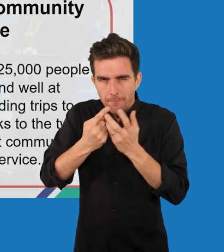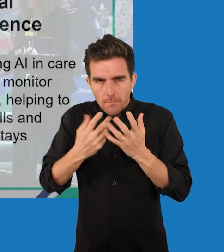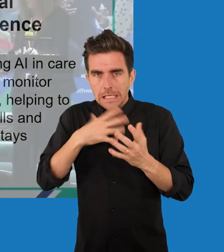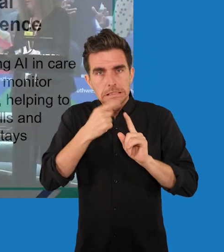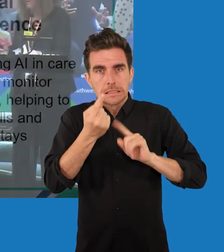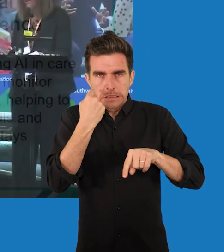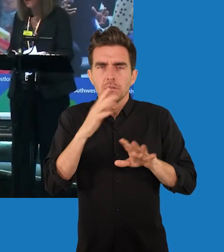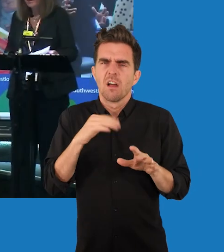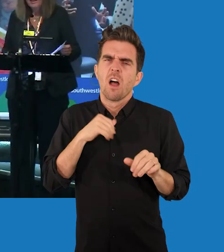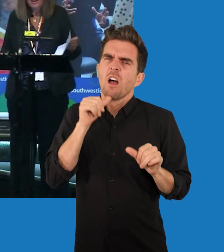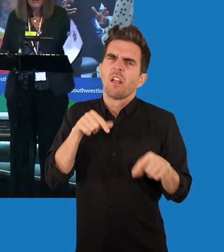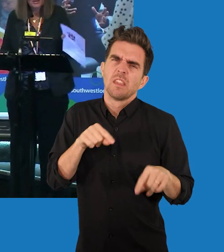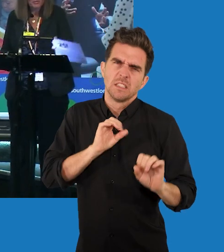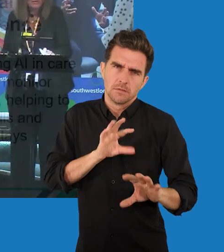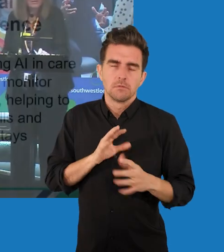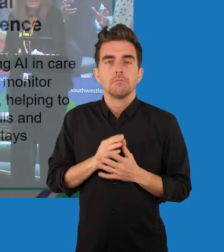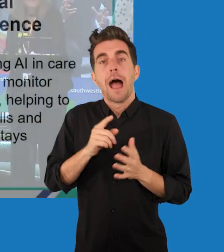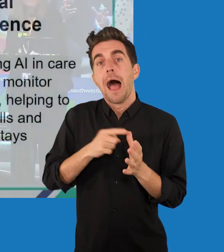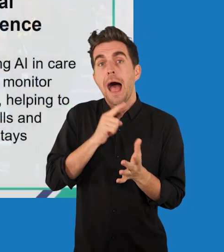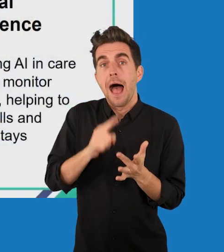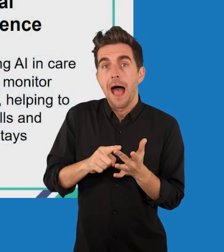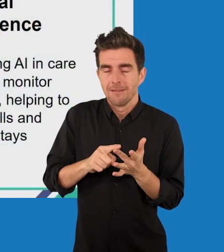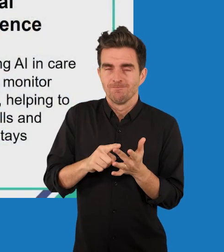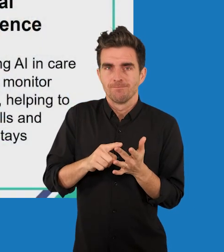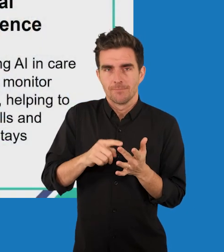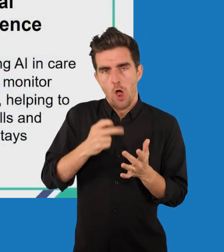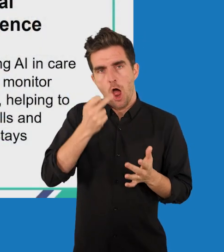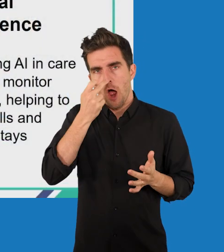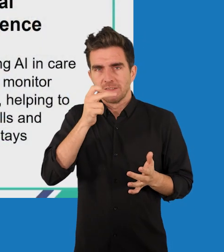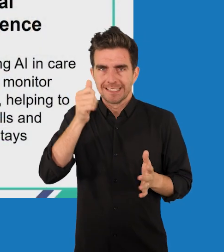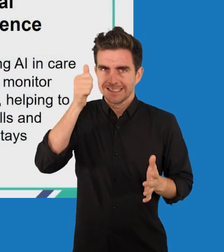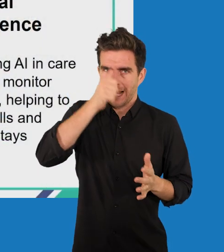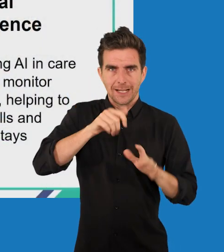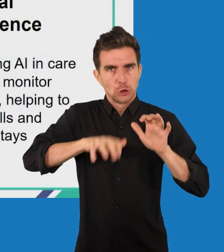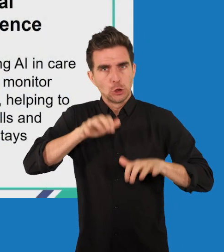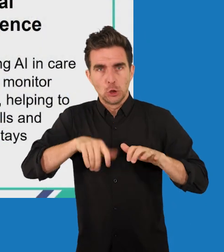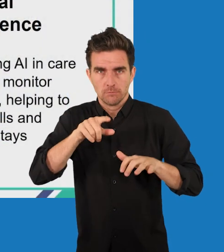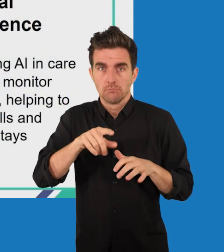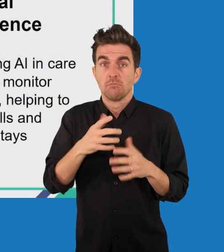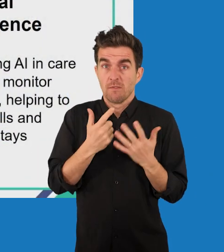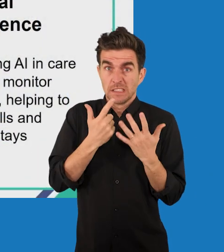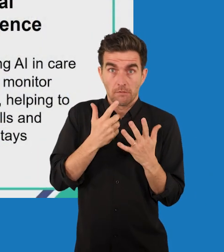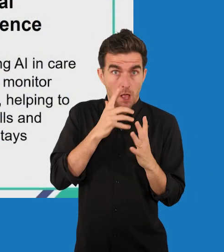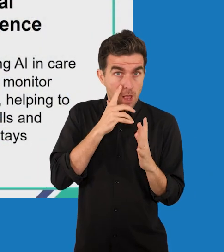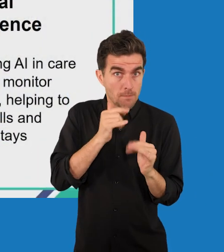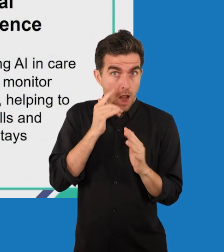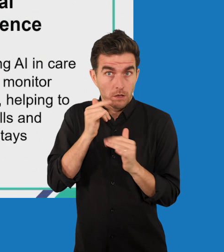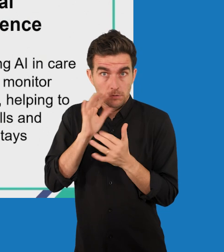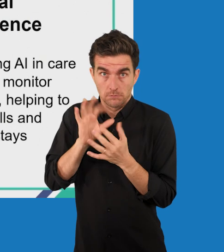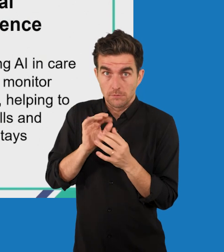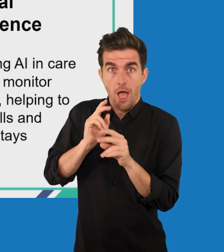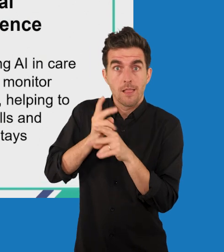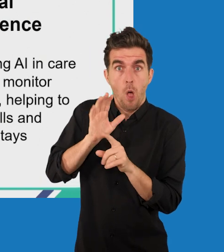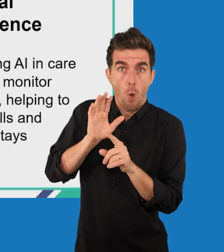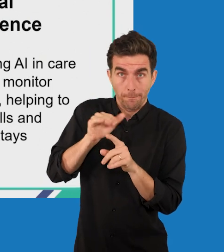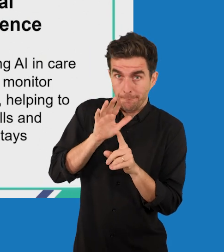homes. I love this one. This is an artificial intelligence. I think there's 7 pilots in care homes